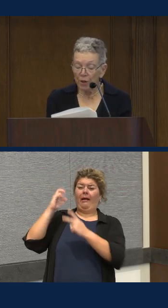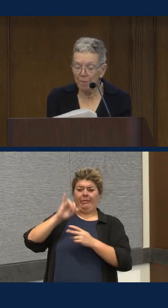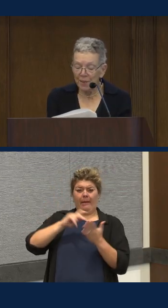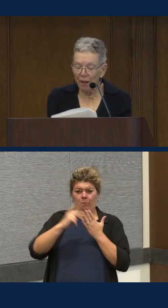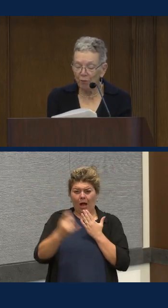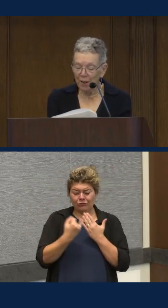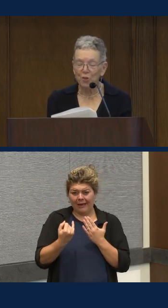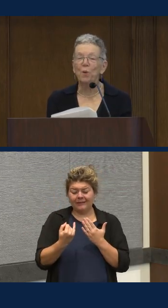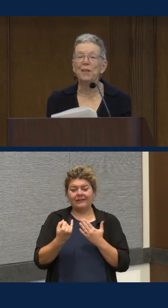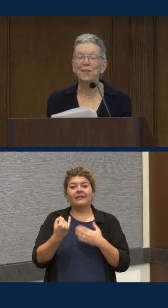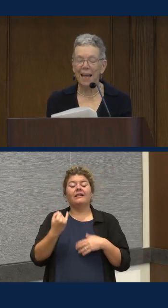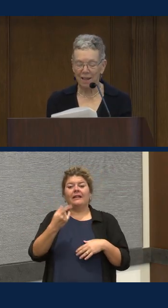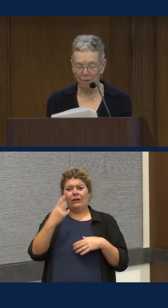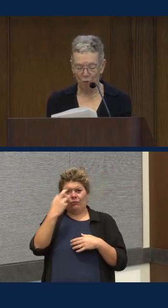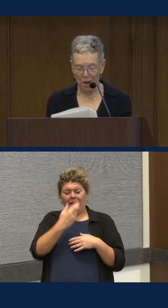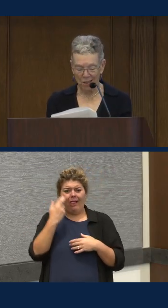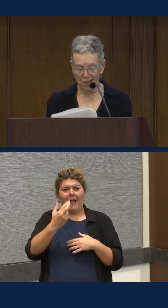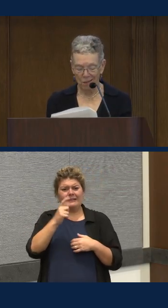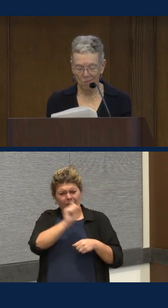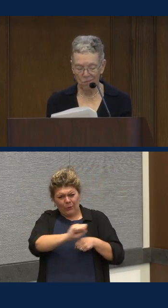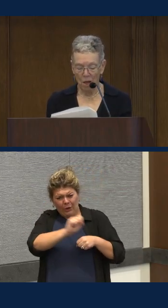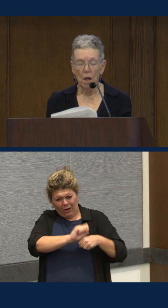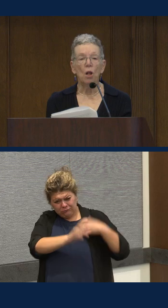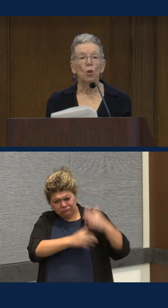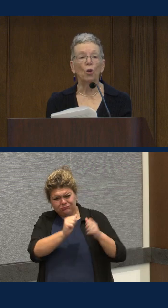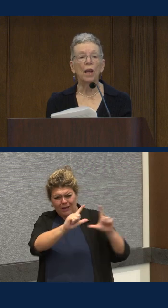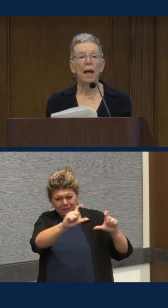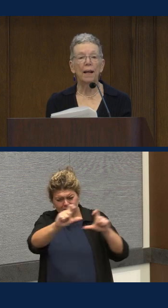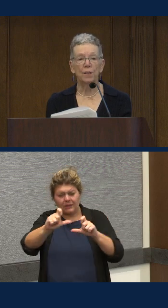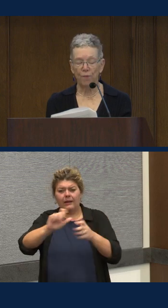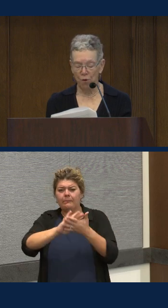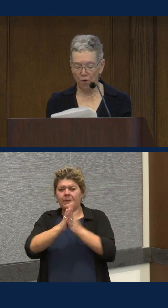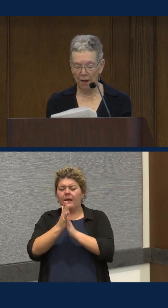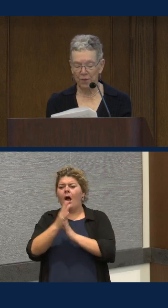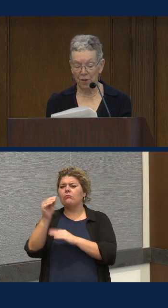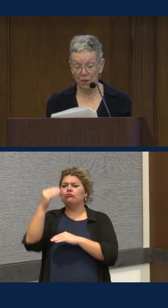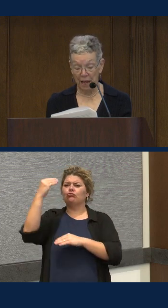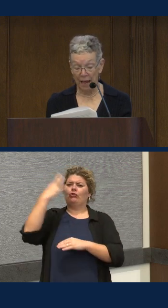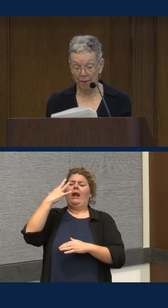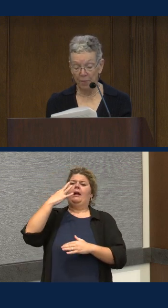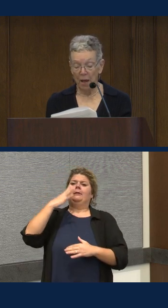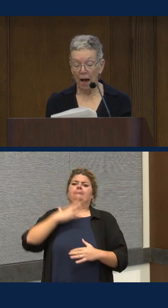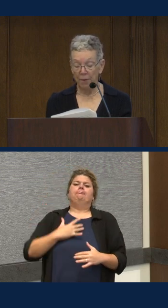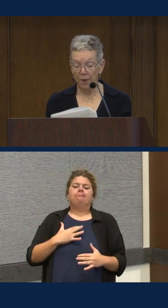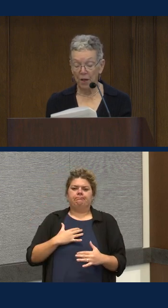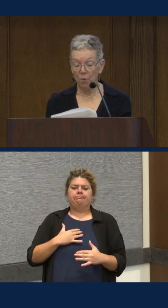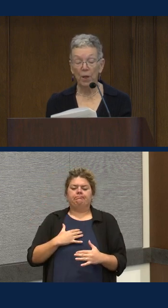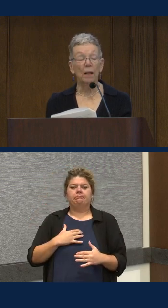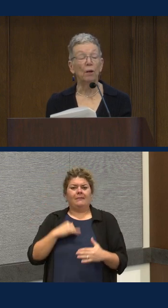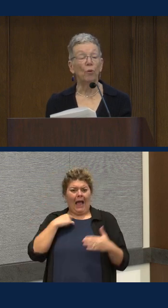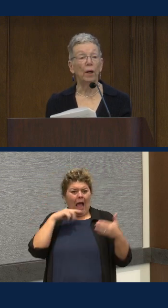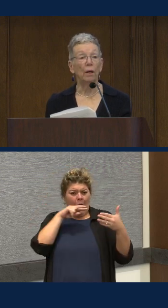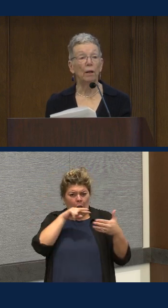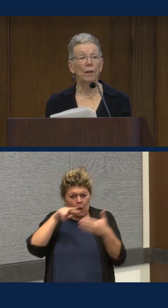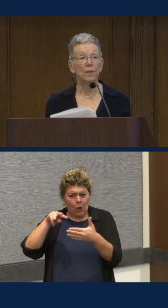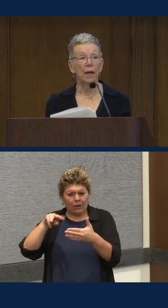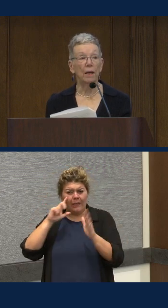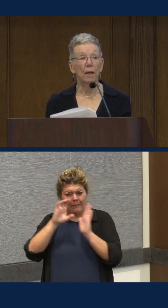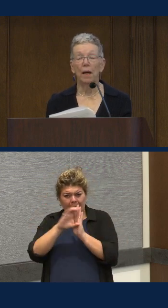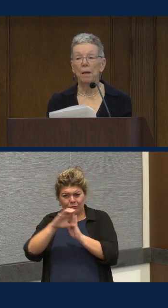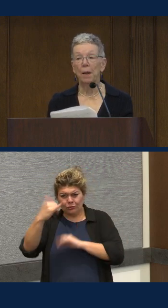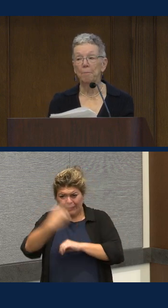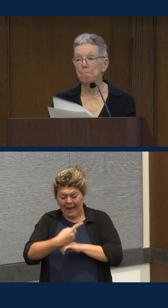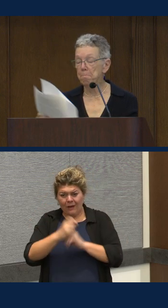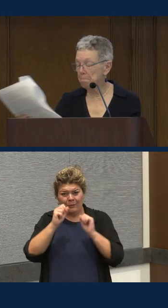had worked himself into a state of grace. Looking at his photographs today, I think we can agree and